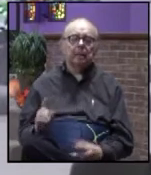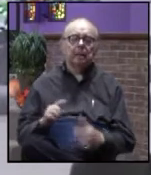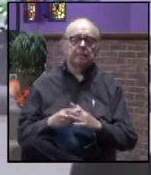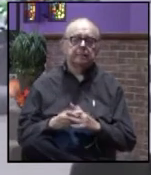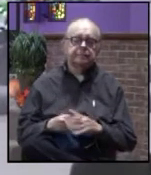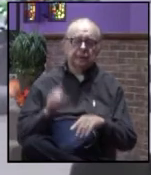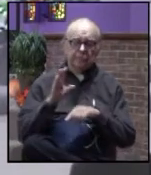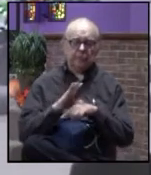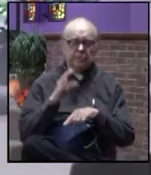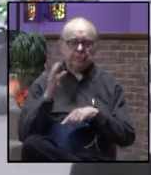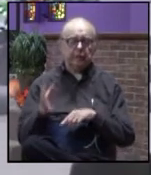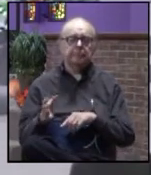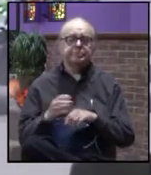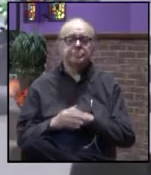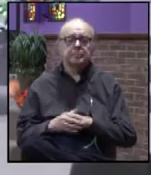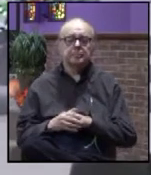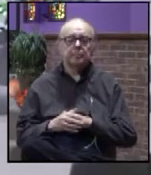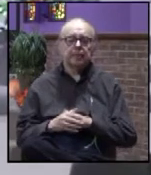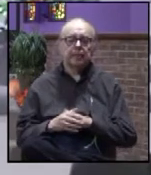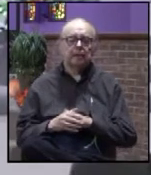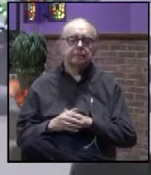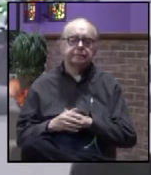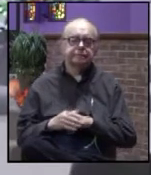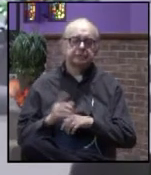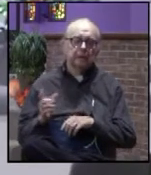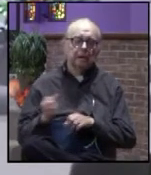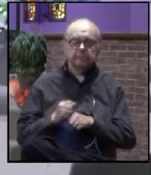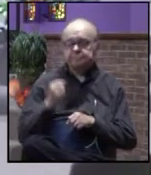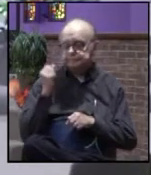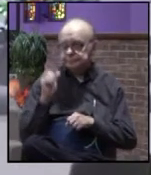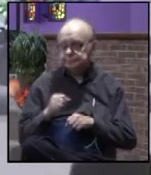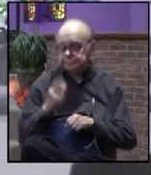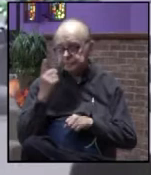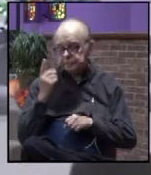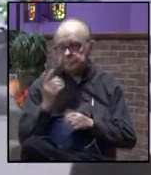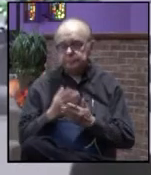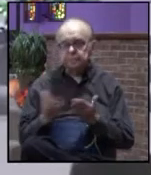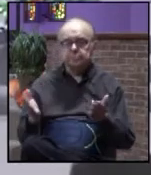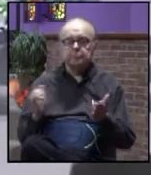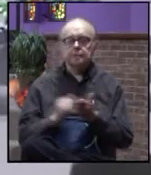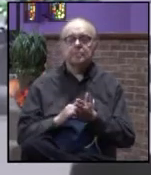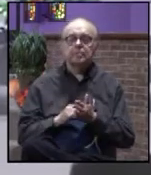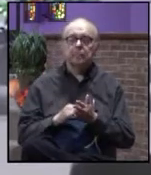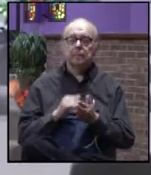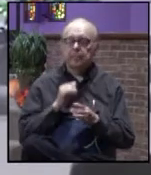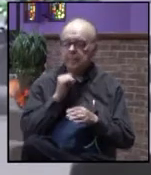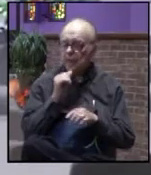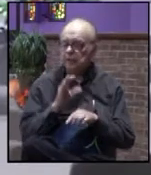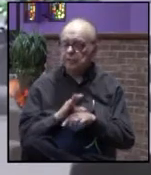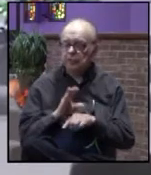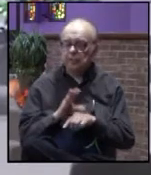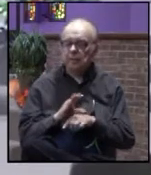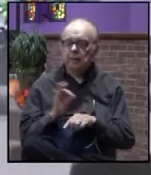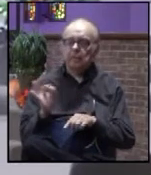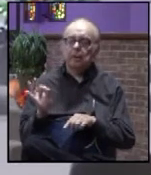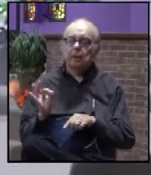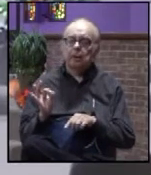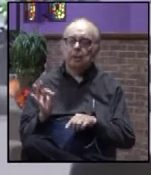a church there. And you got to understand something. This was not a church